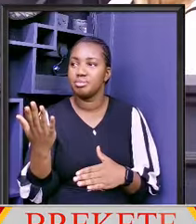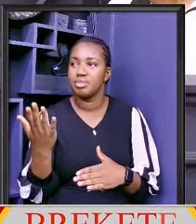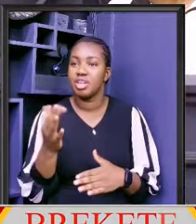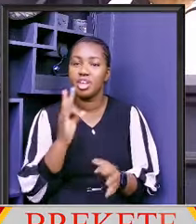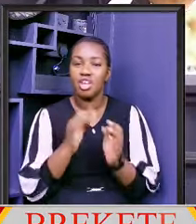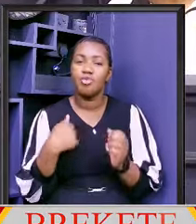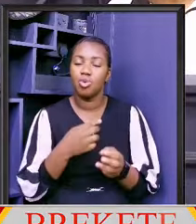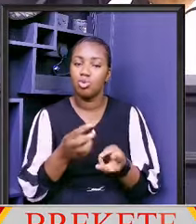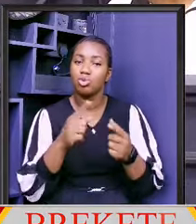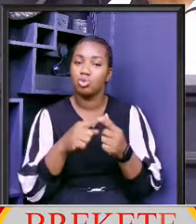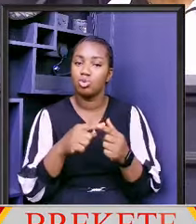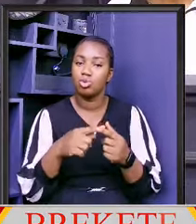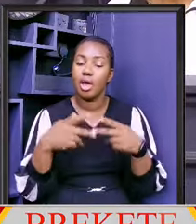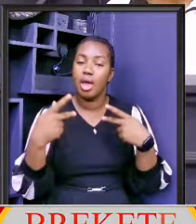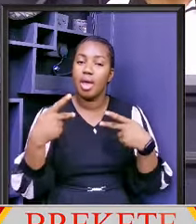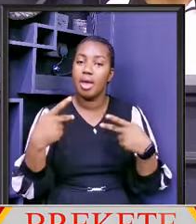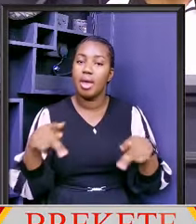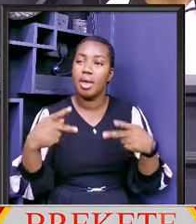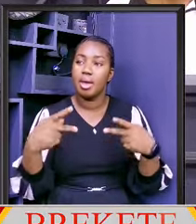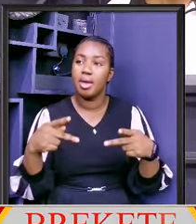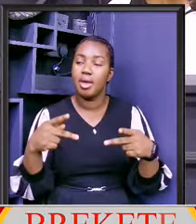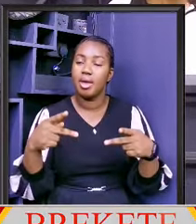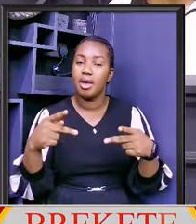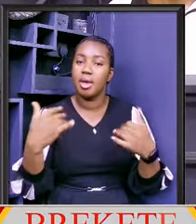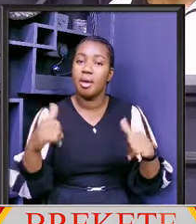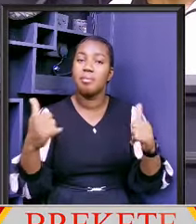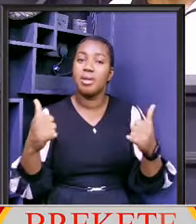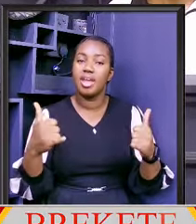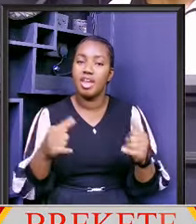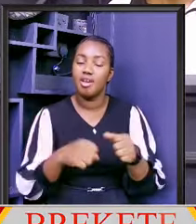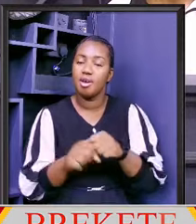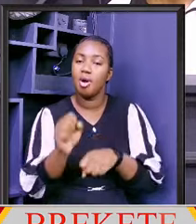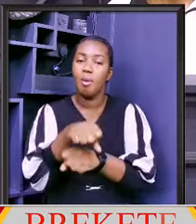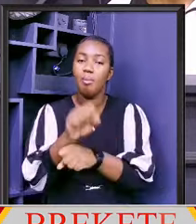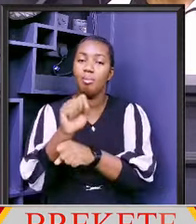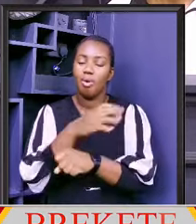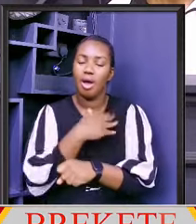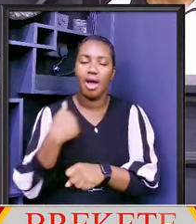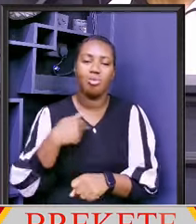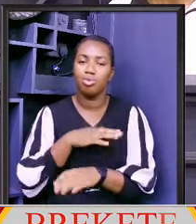if we won't play football, and we no one make